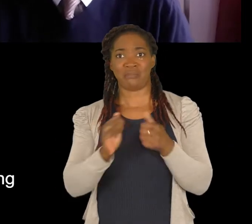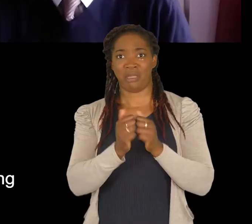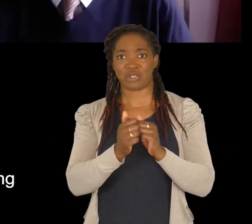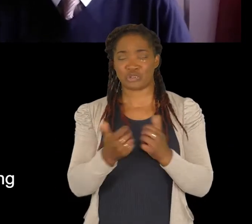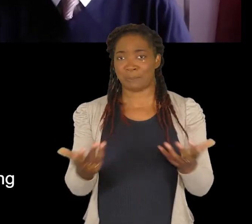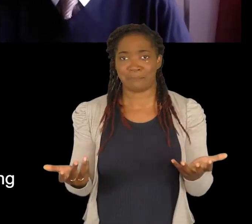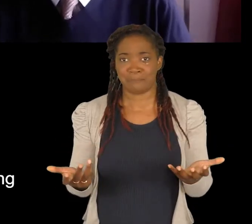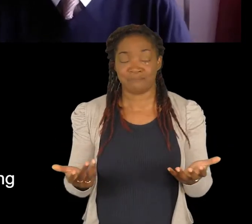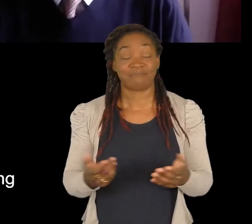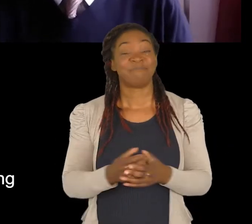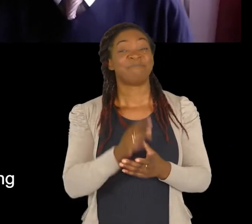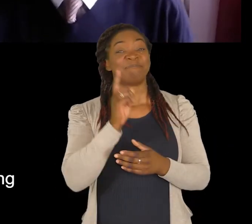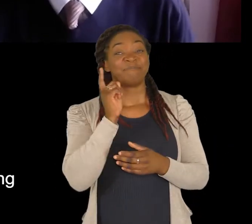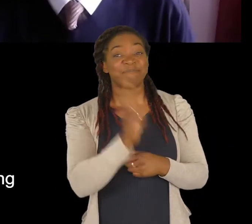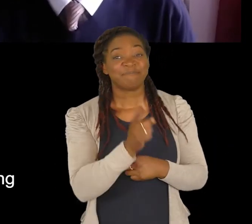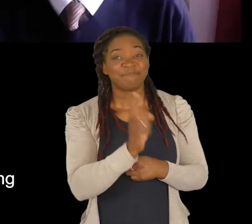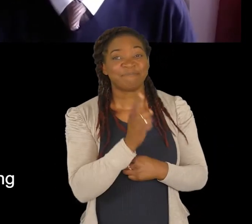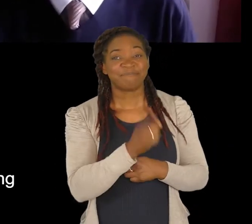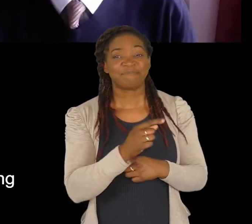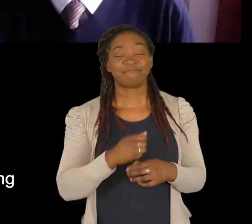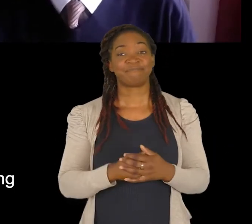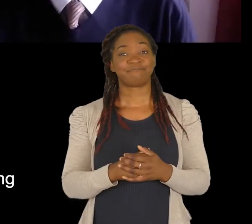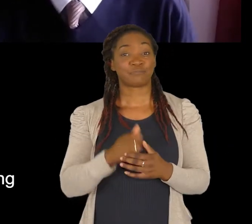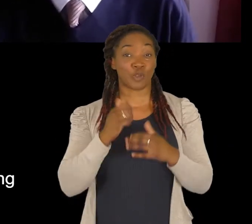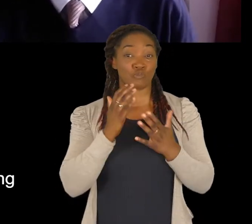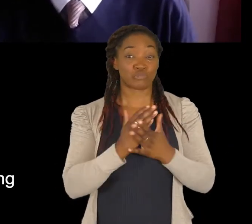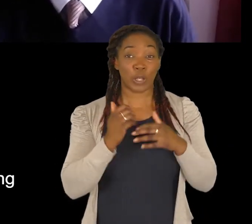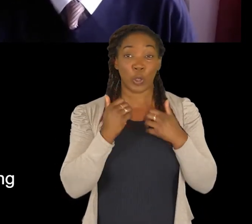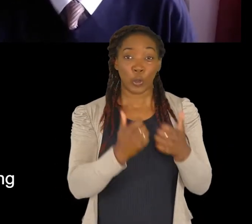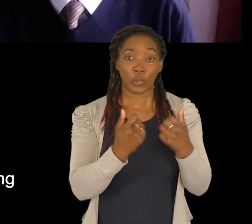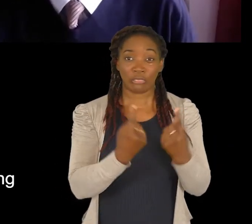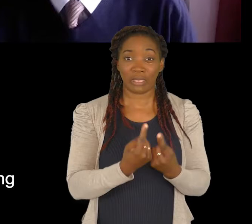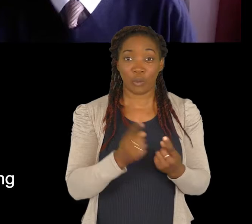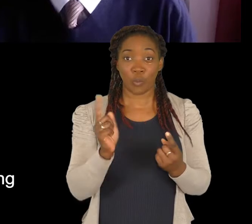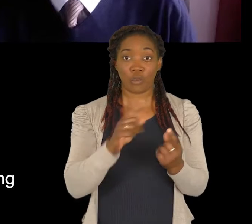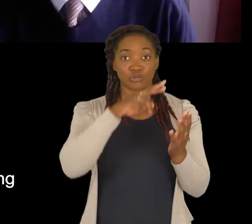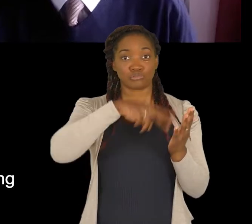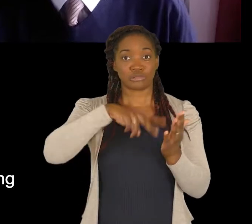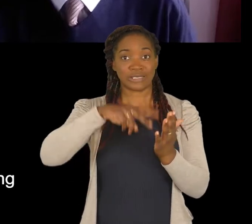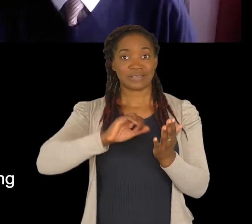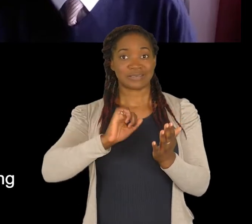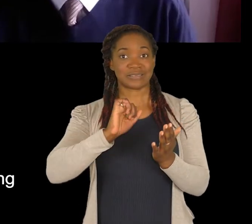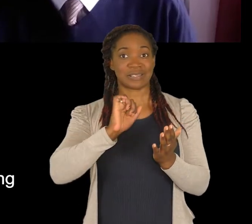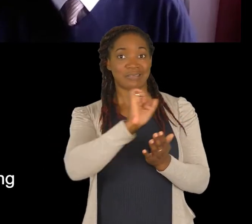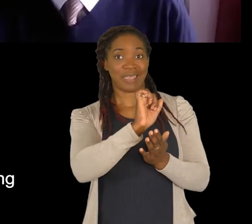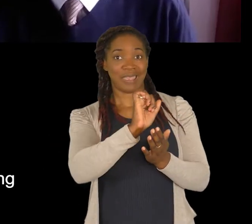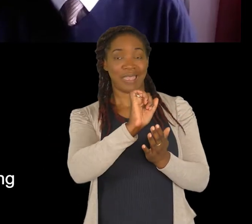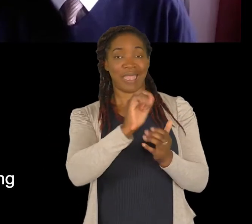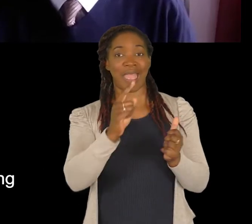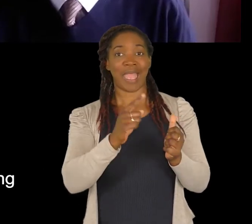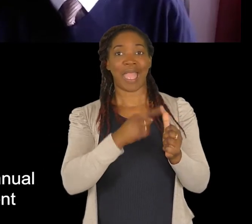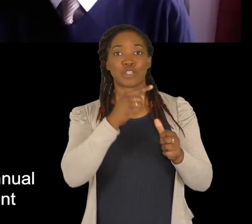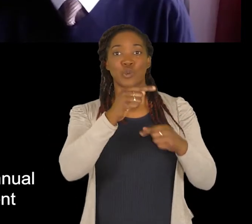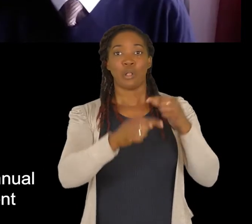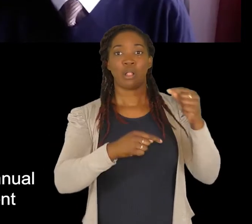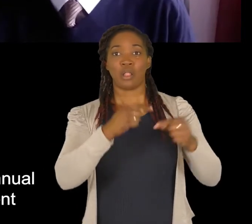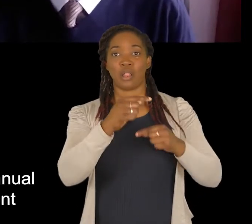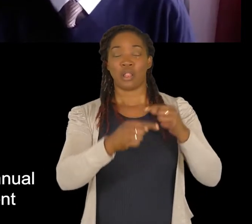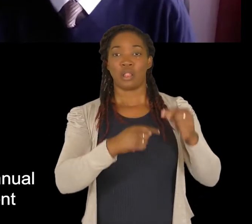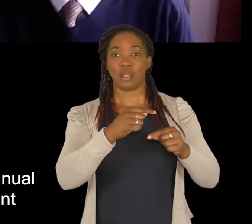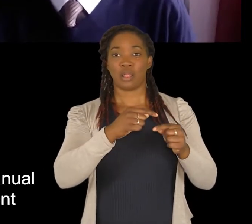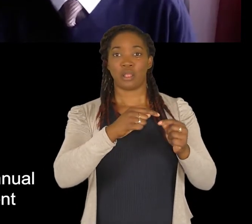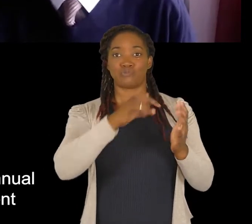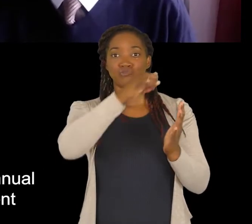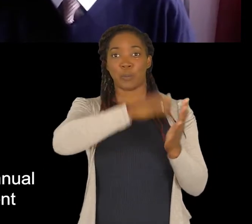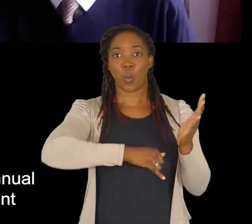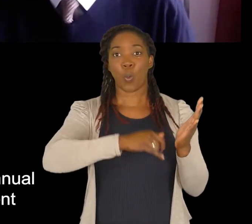Yeah. Precisely. And one really good thing to do is read their annual reports. Okay. A lot of these